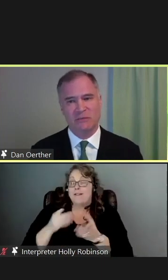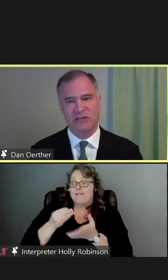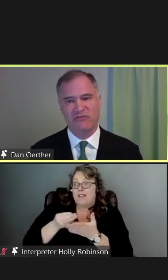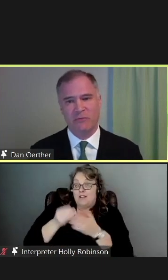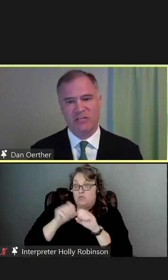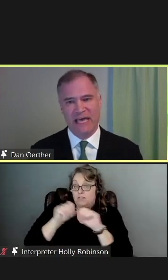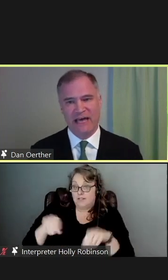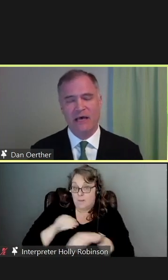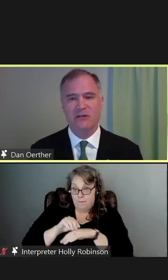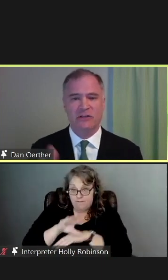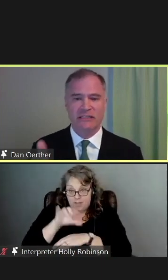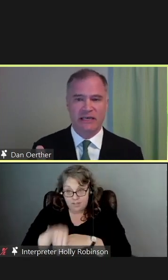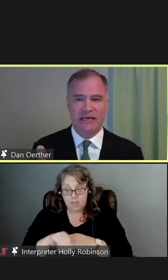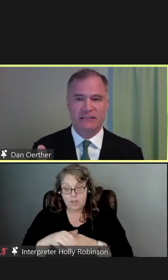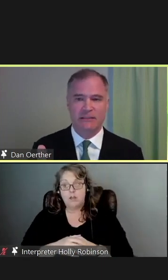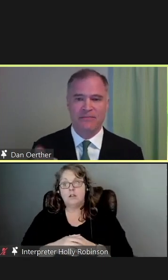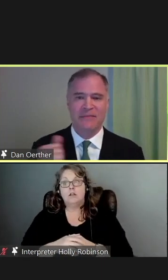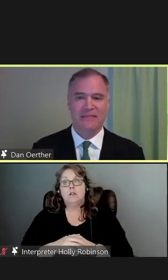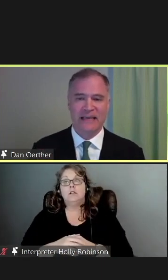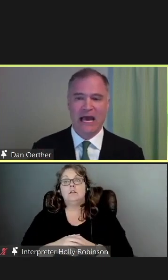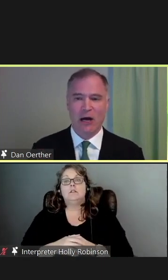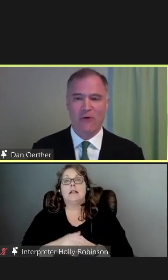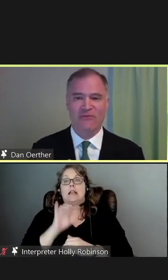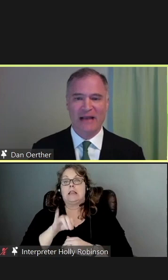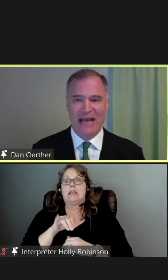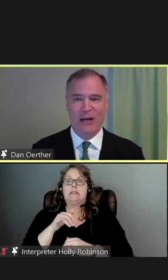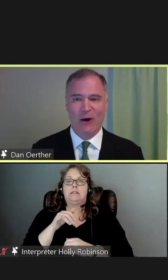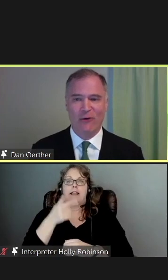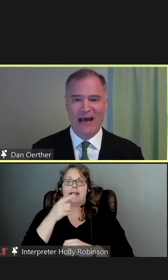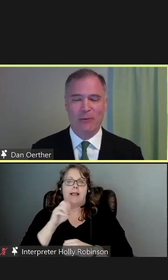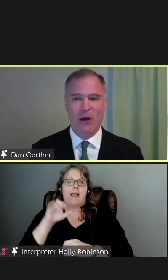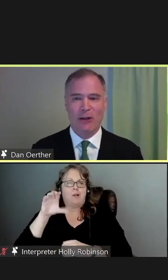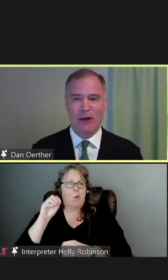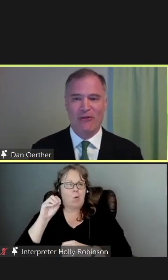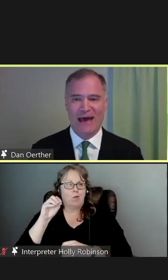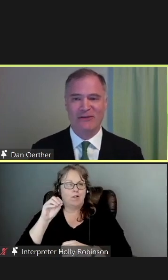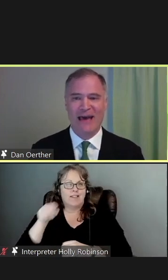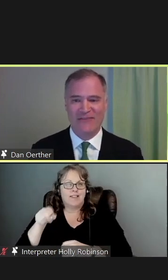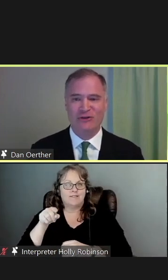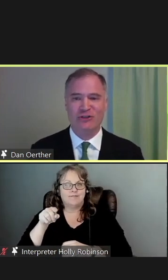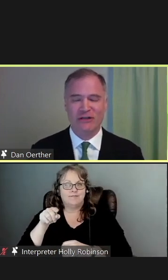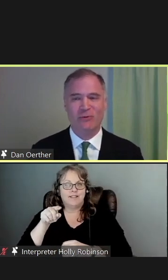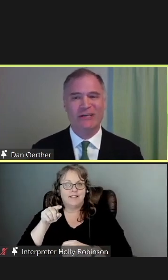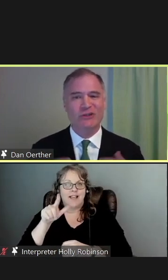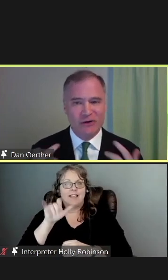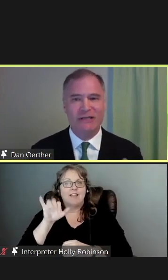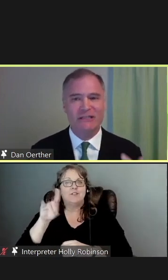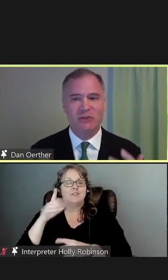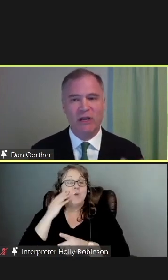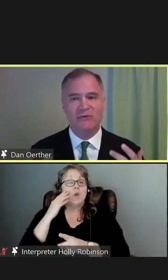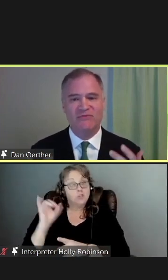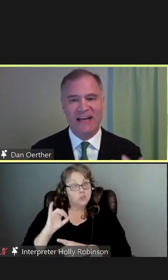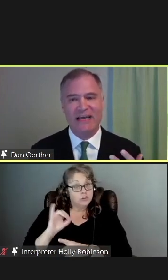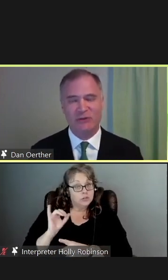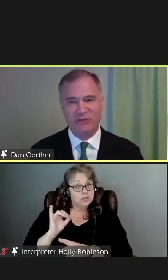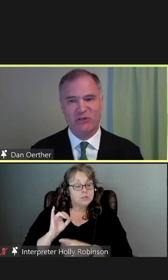systems contribute to that. So this is the gecko from Geico, right? We all know that. Do you have insurance? Well, insurance is one of